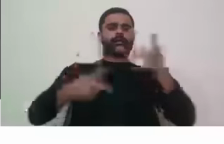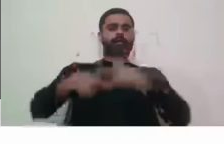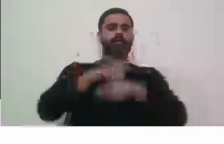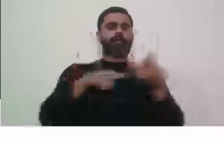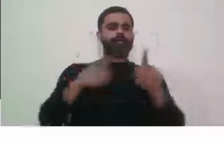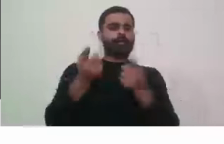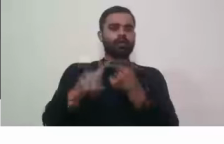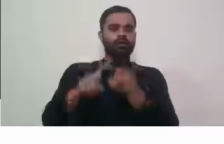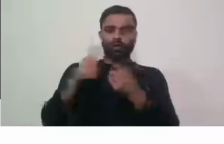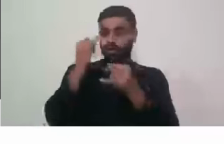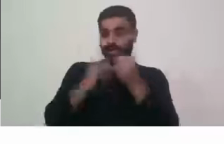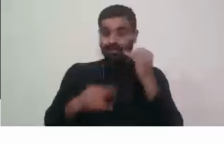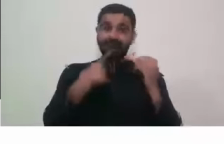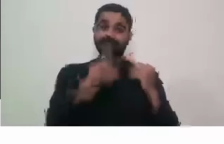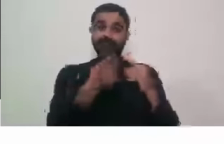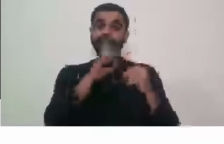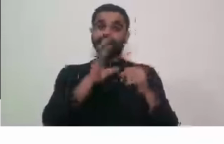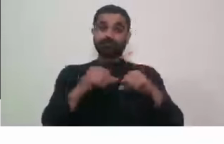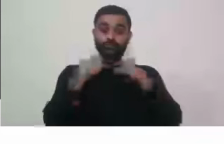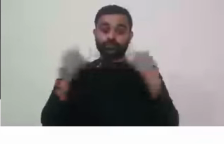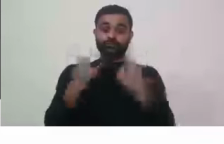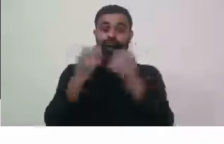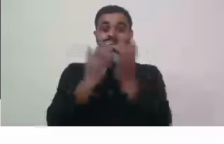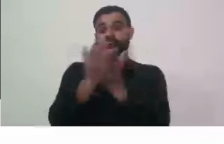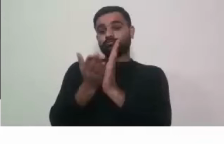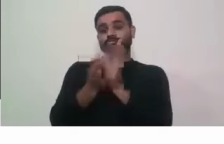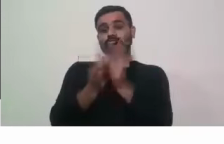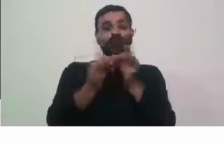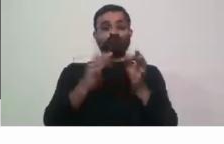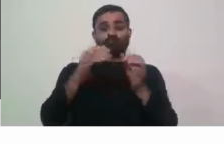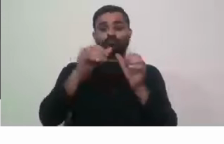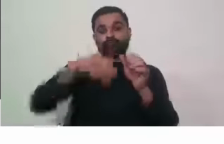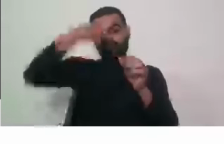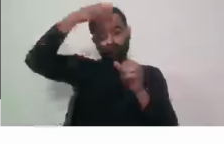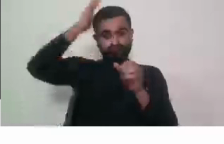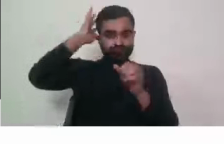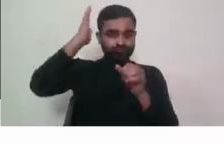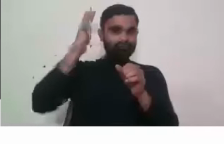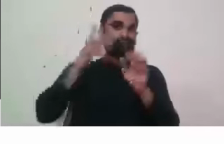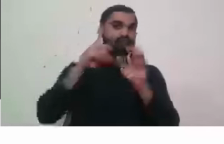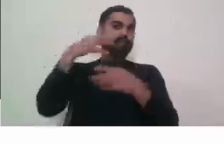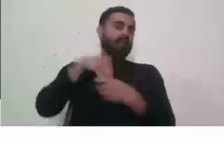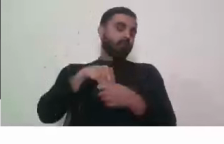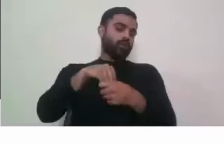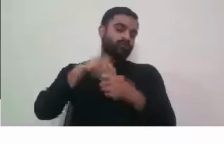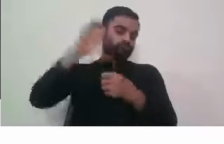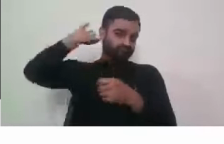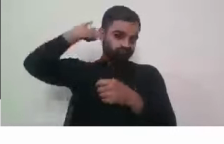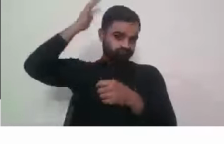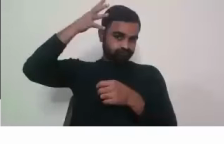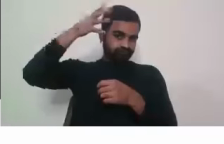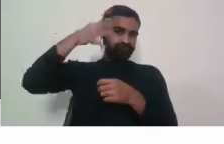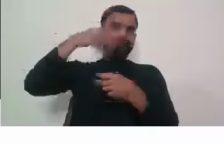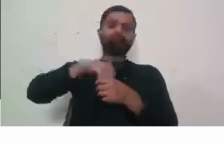And last one, that is such activities divide the cognitive load. So what I mean by that is that, in all the activities